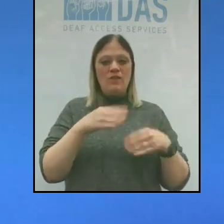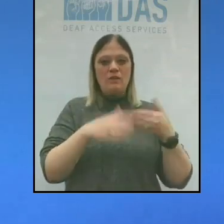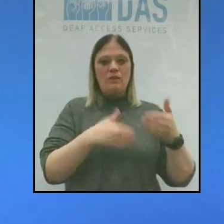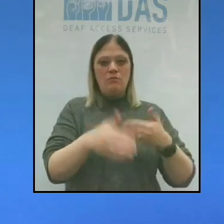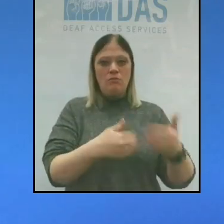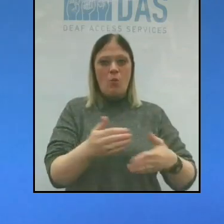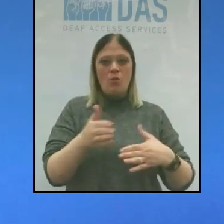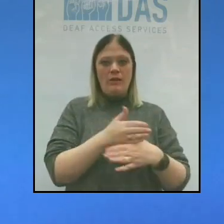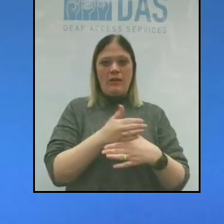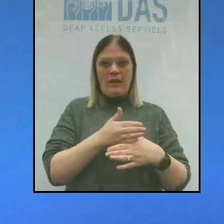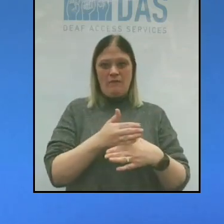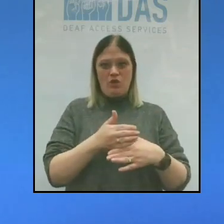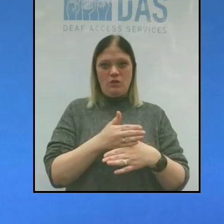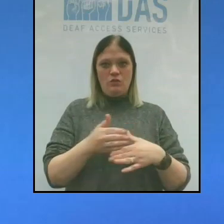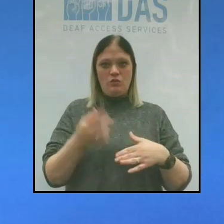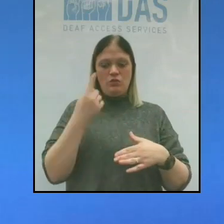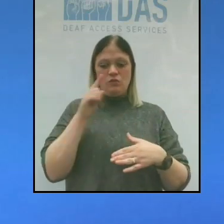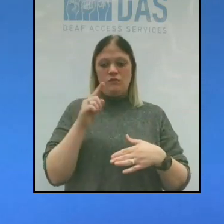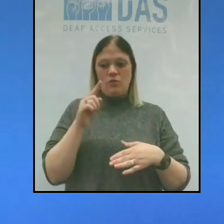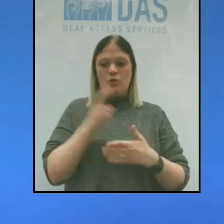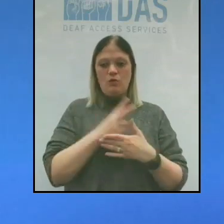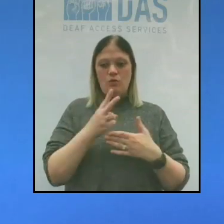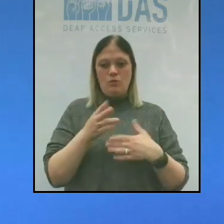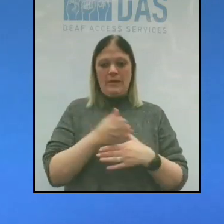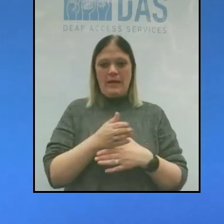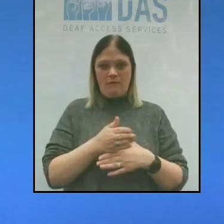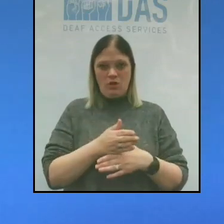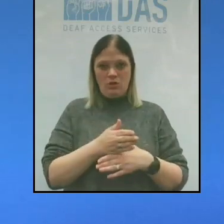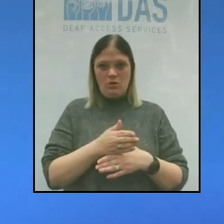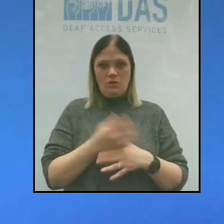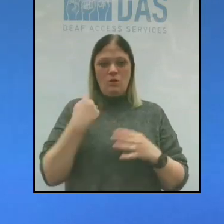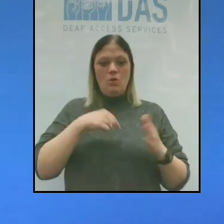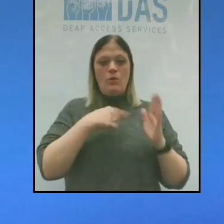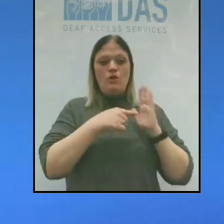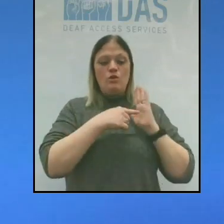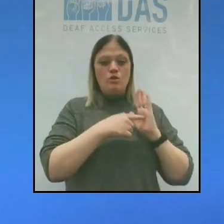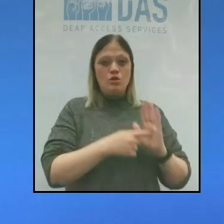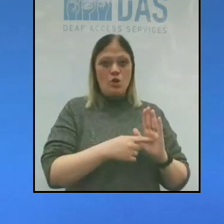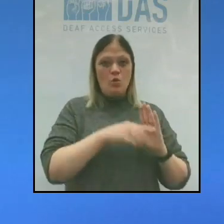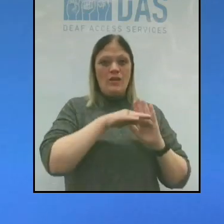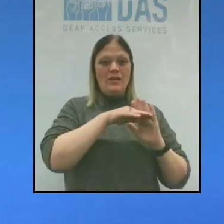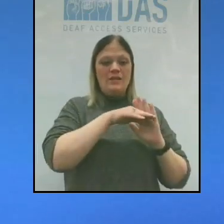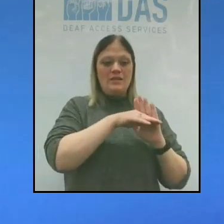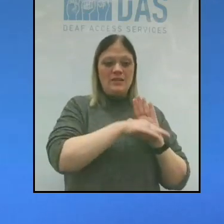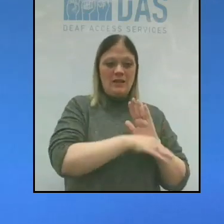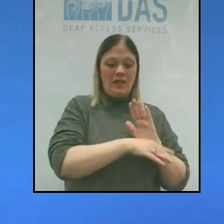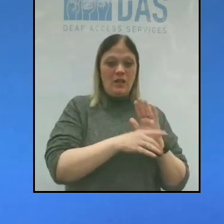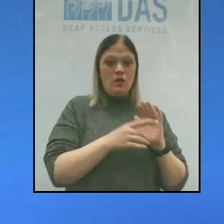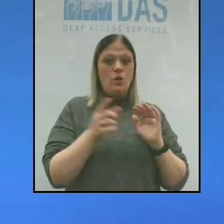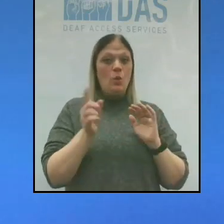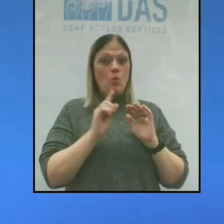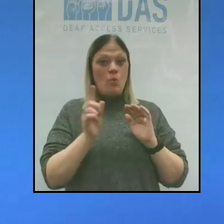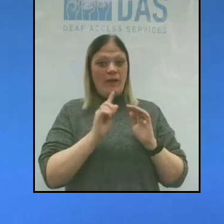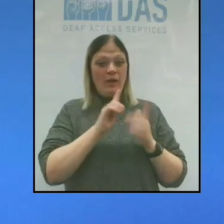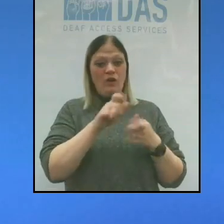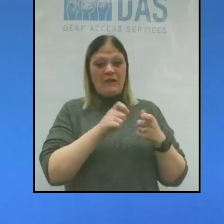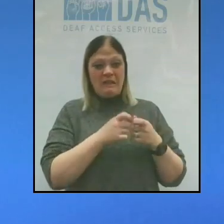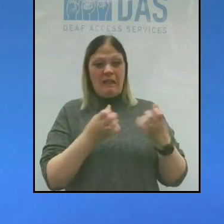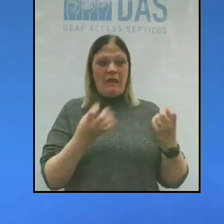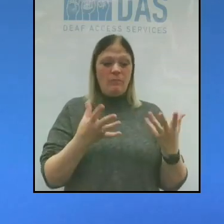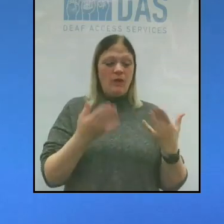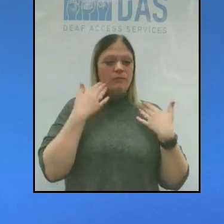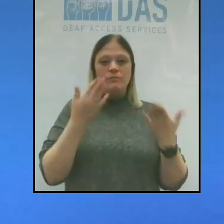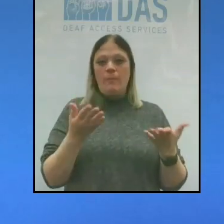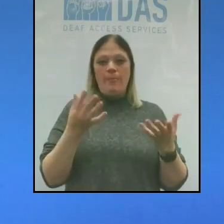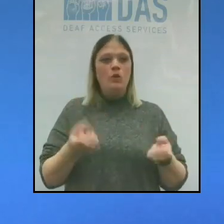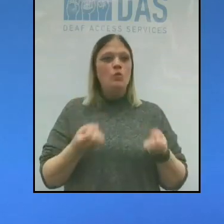over the 2-week decline. We were showing a decline, but where exactly, how much, I can't say. We have too many